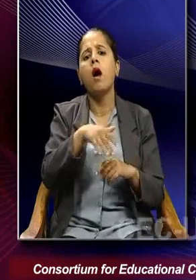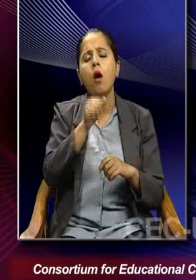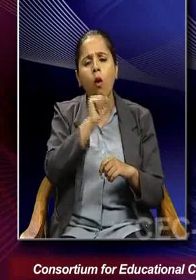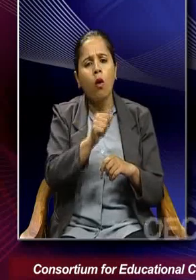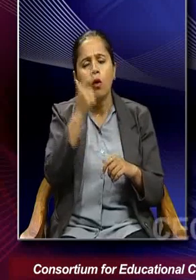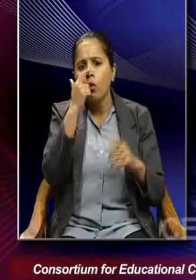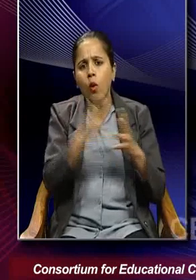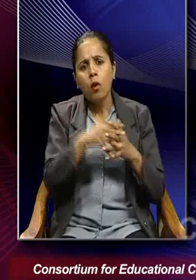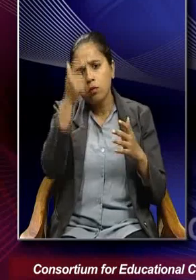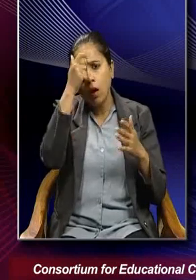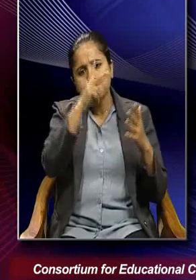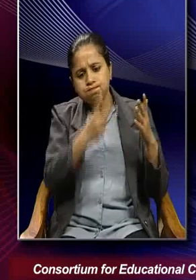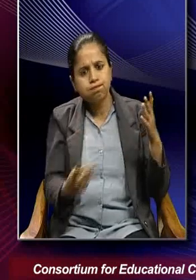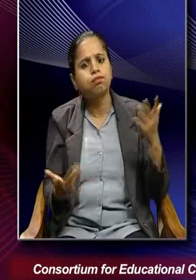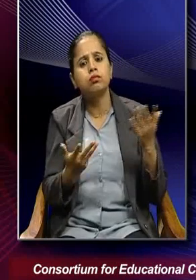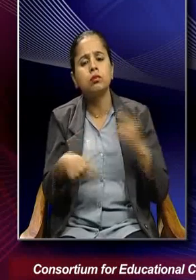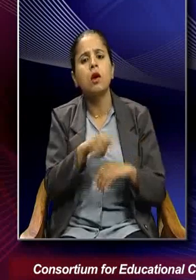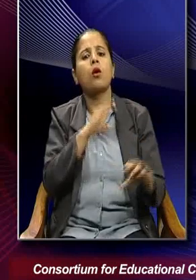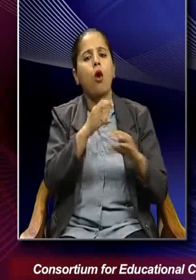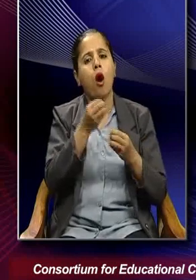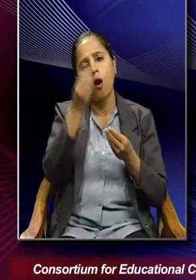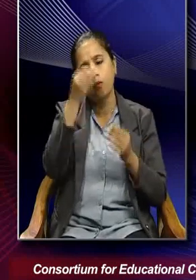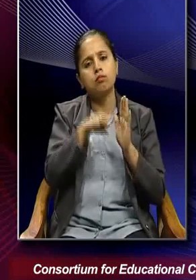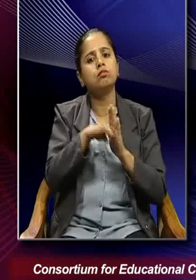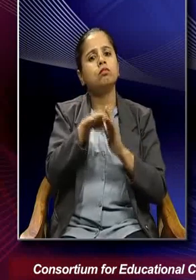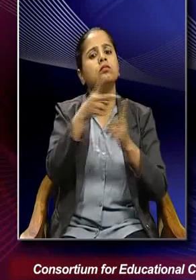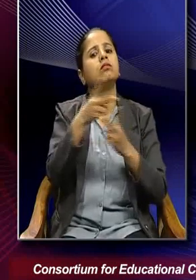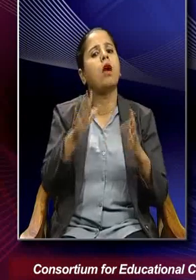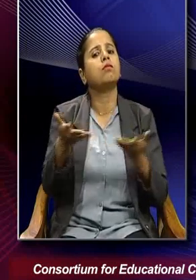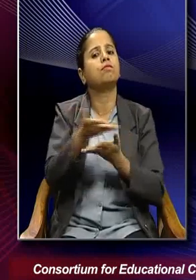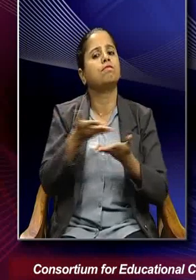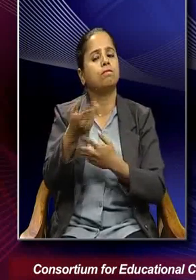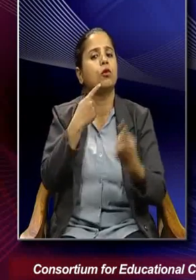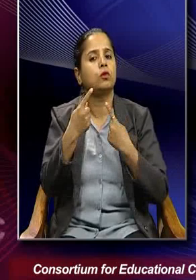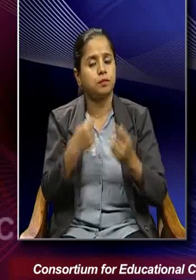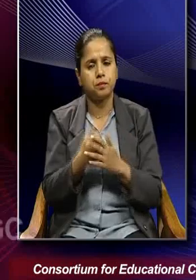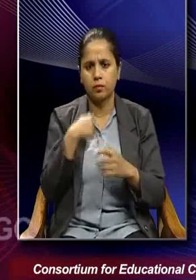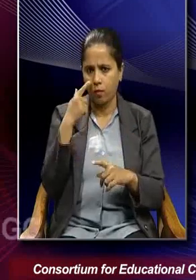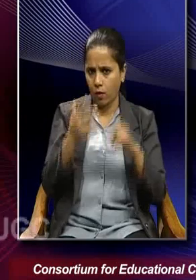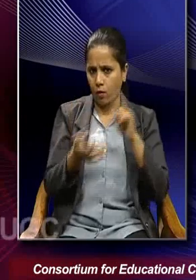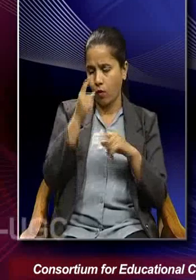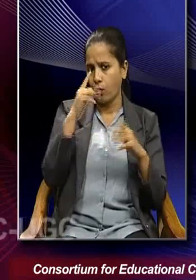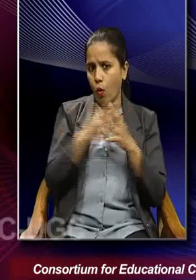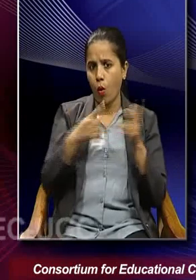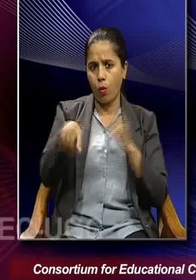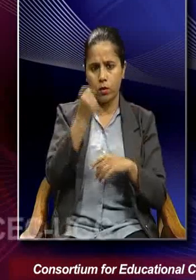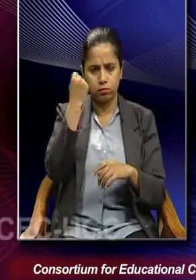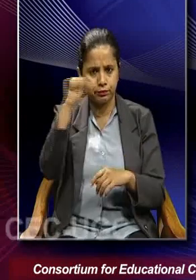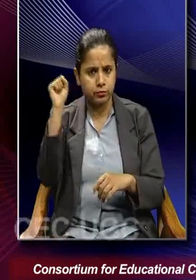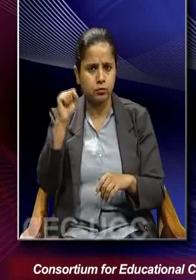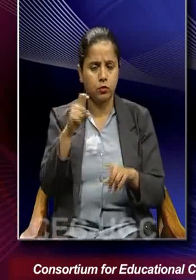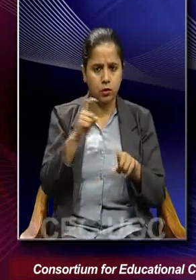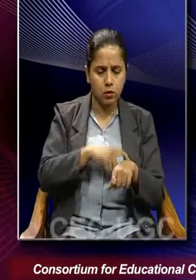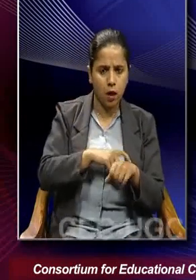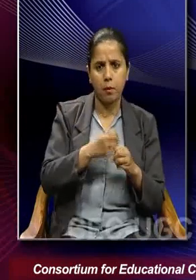been communicated at different levels. So we find that how the movements of women in different points of time,